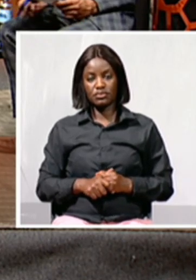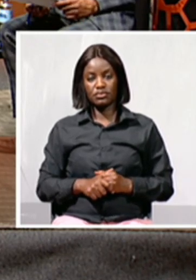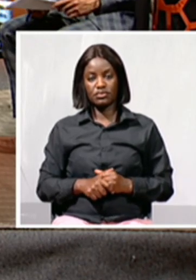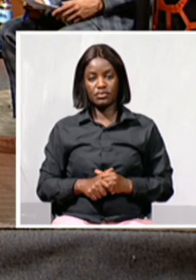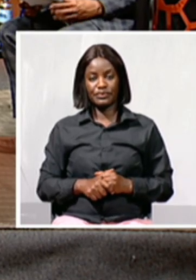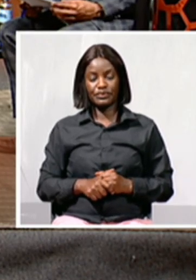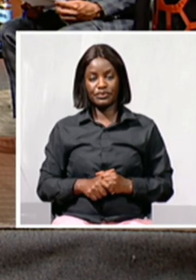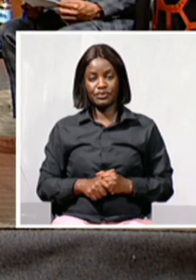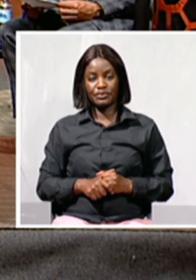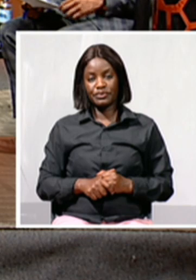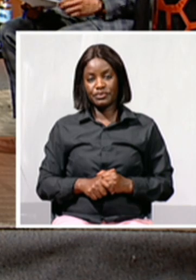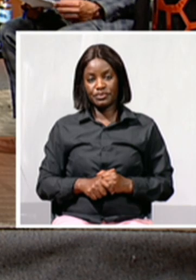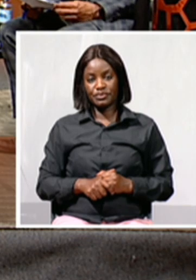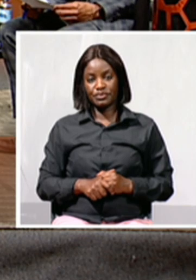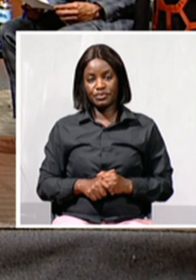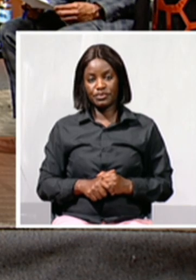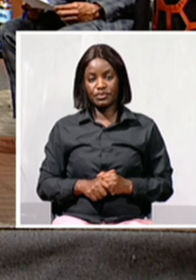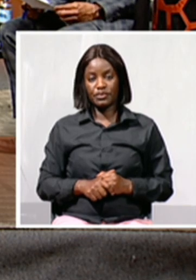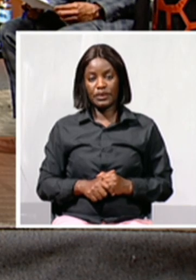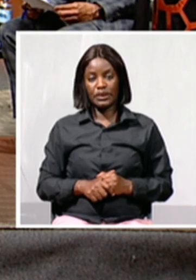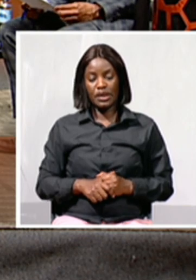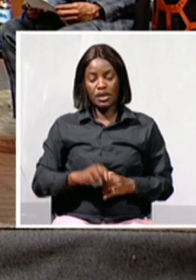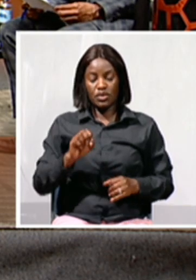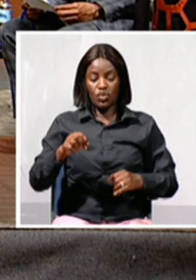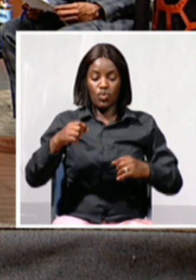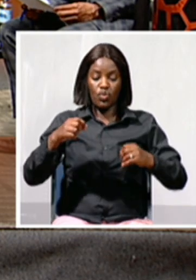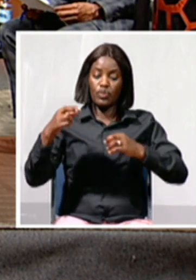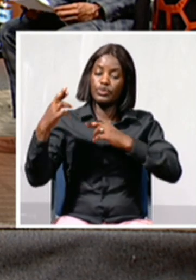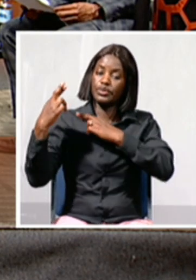also, with the responsibility to ensure that we